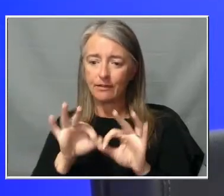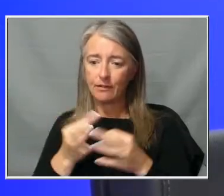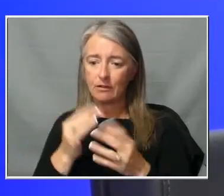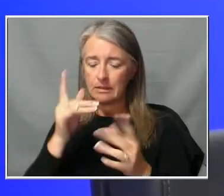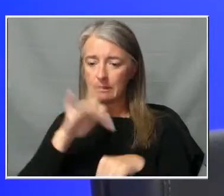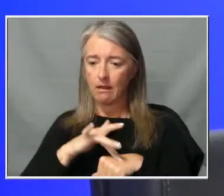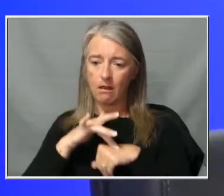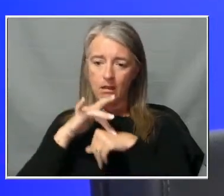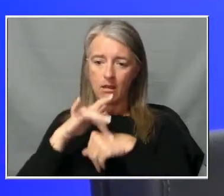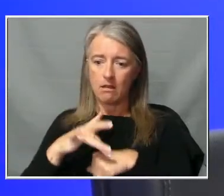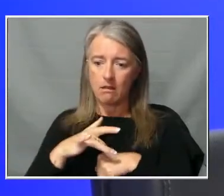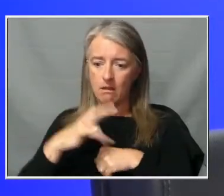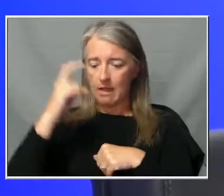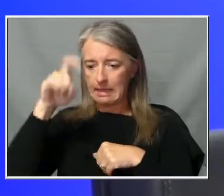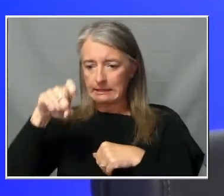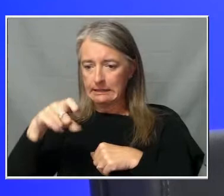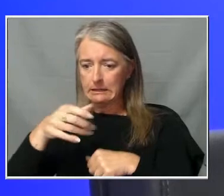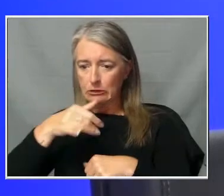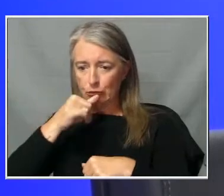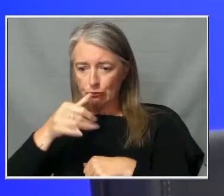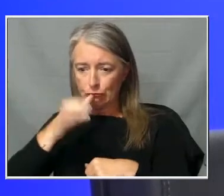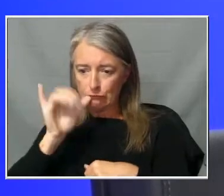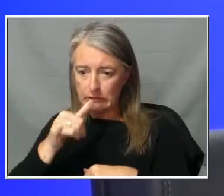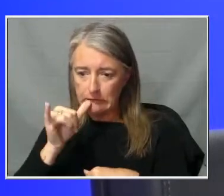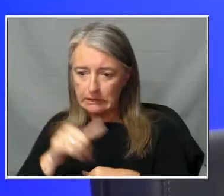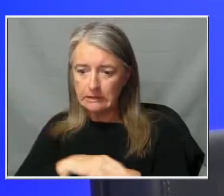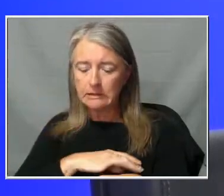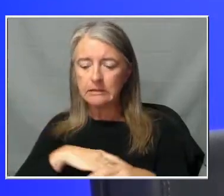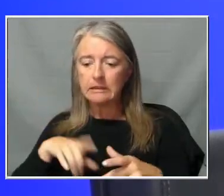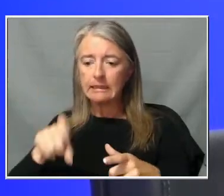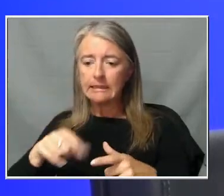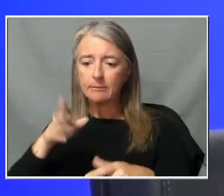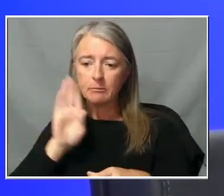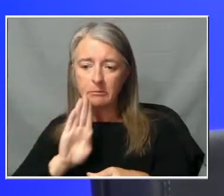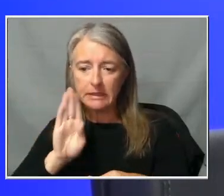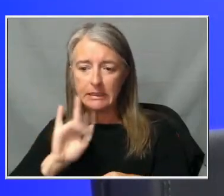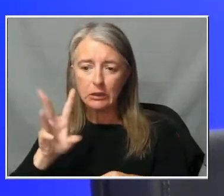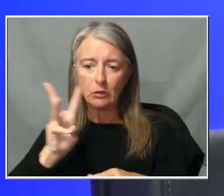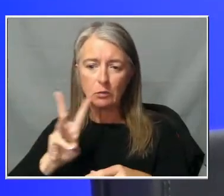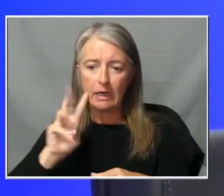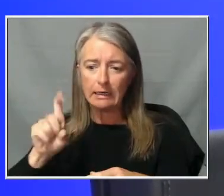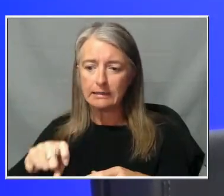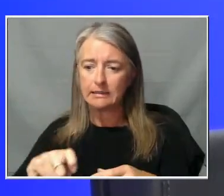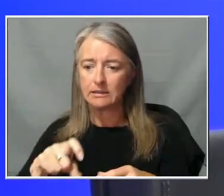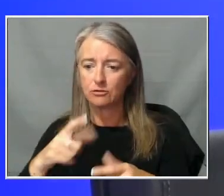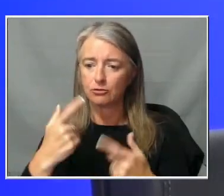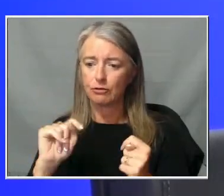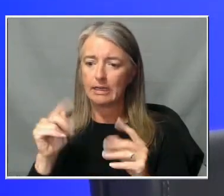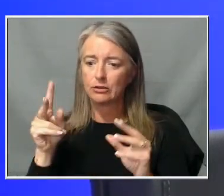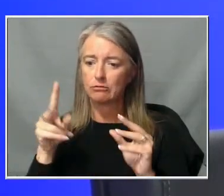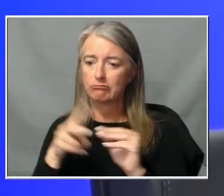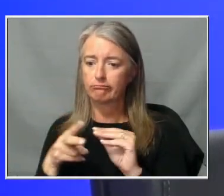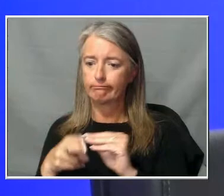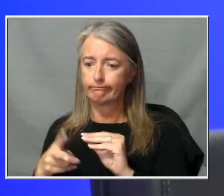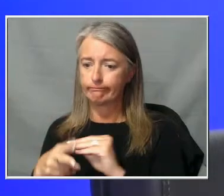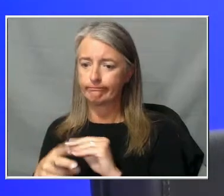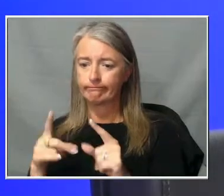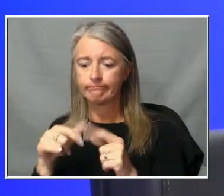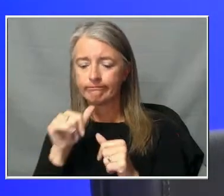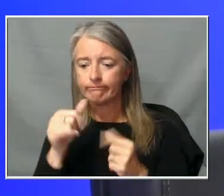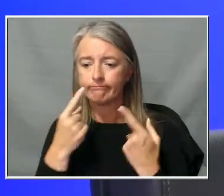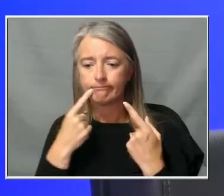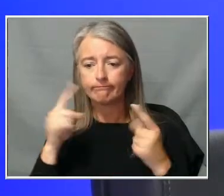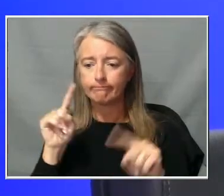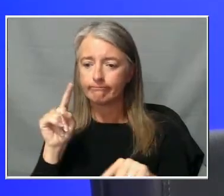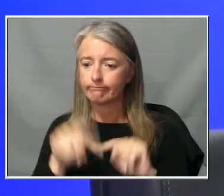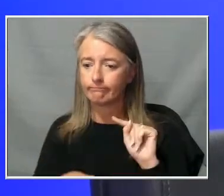get my glass of wine, or I need to go get my beer. You are, trying to cut down, but unsuccessful to cut down, and